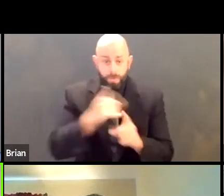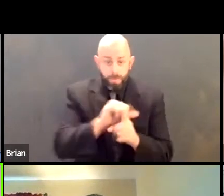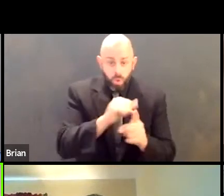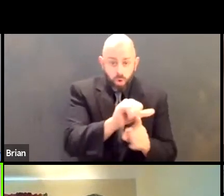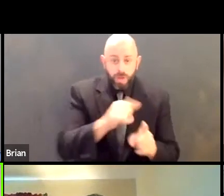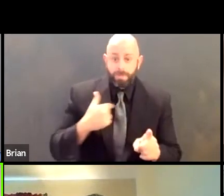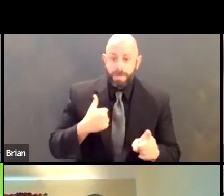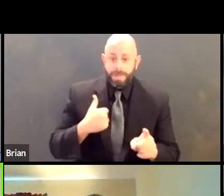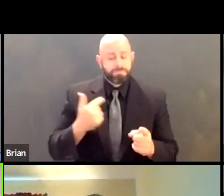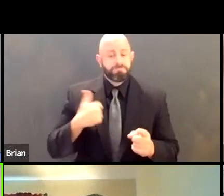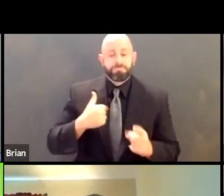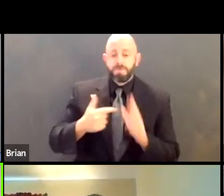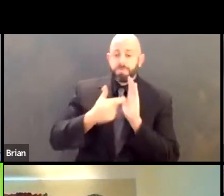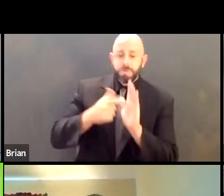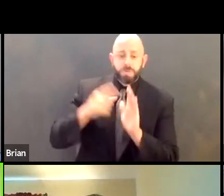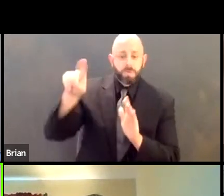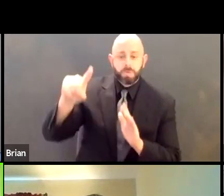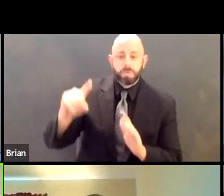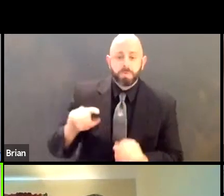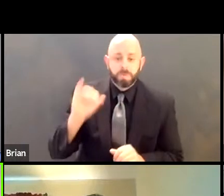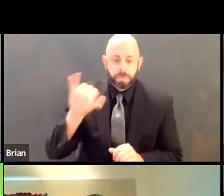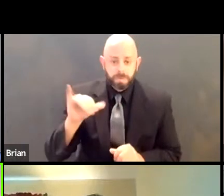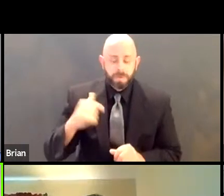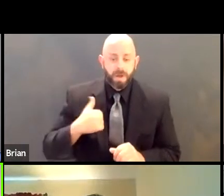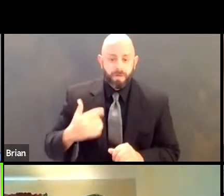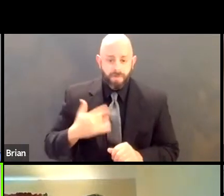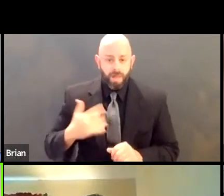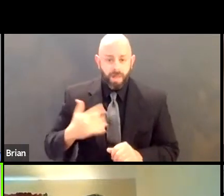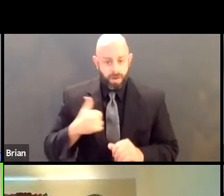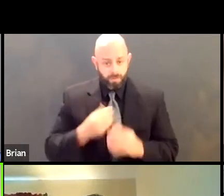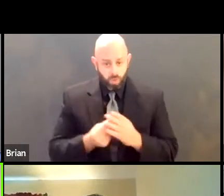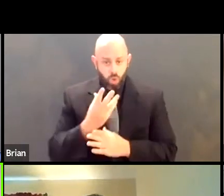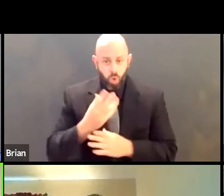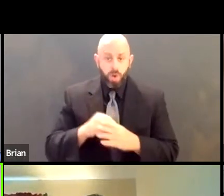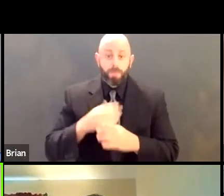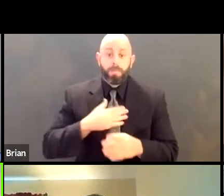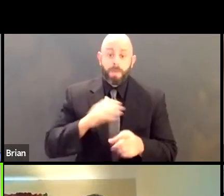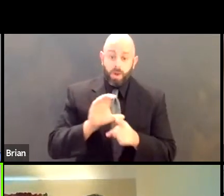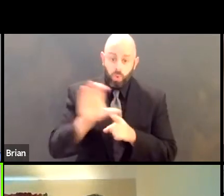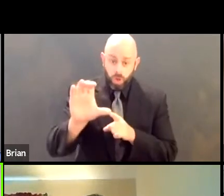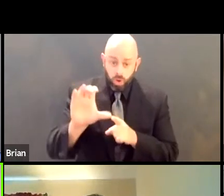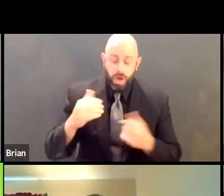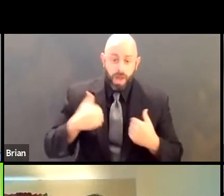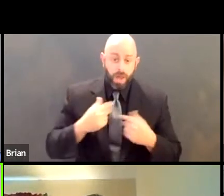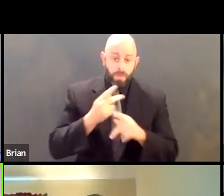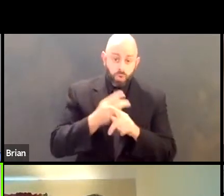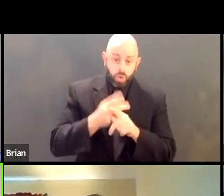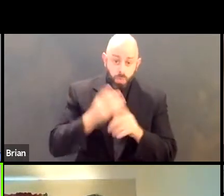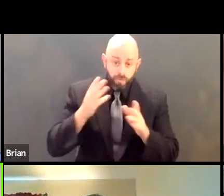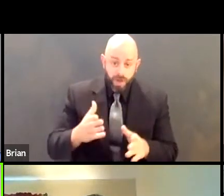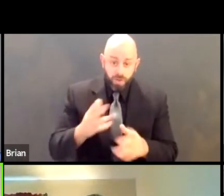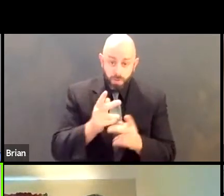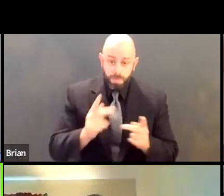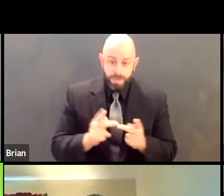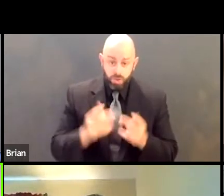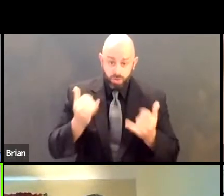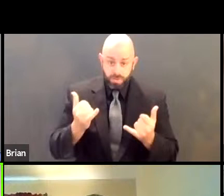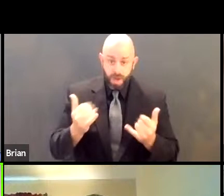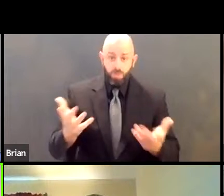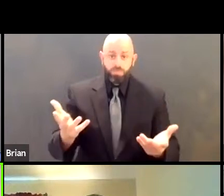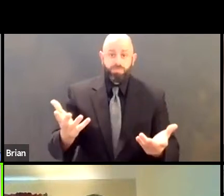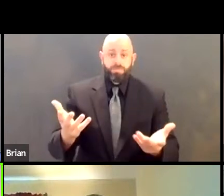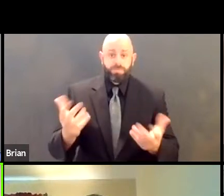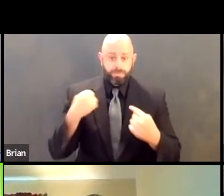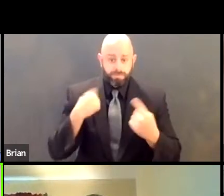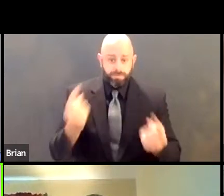know. I feel it's helped me grow in my career. Now I'm able to, you know, have a supervisor position after all this time.